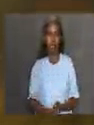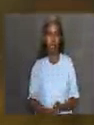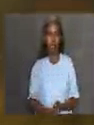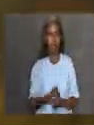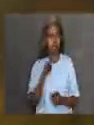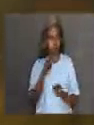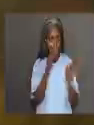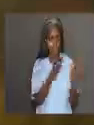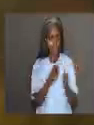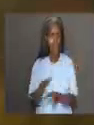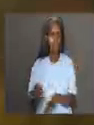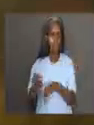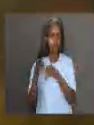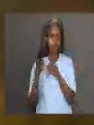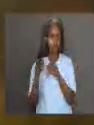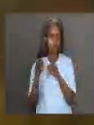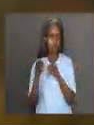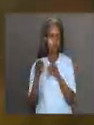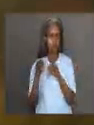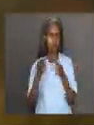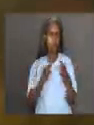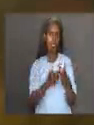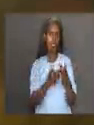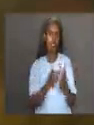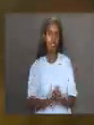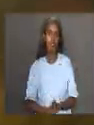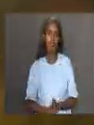Are you ready, students? Let us begin.